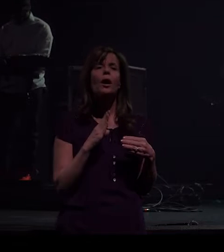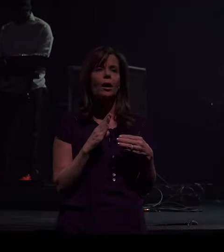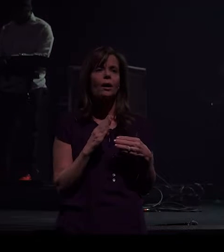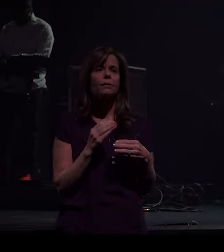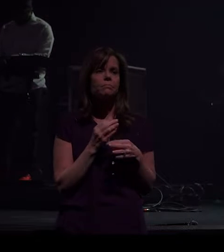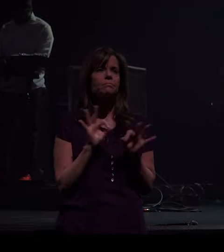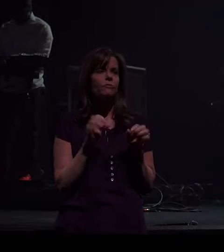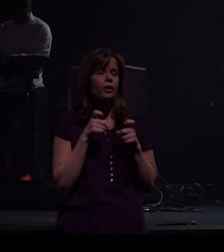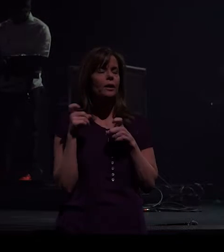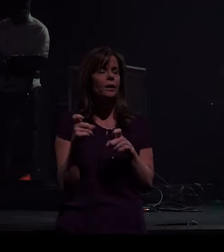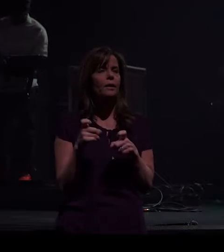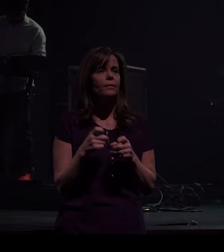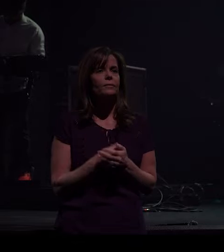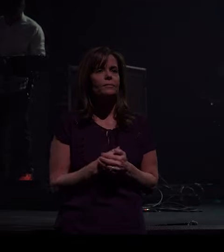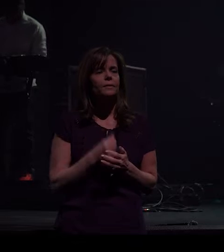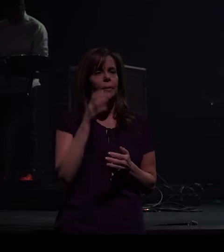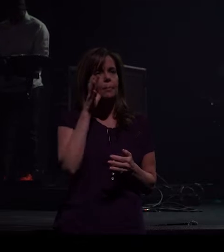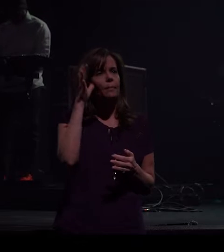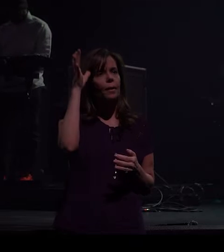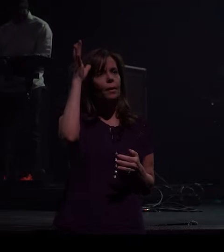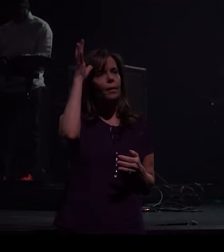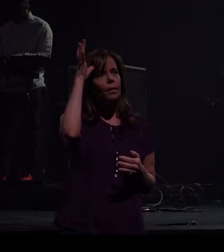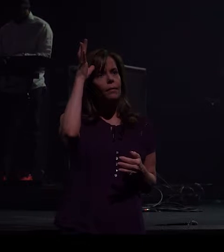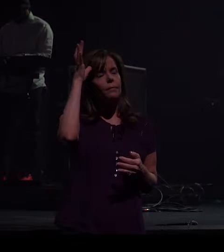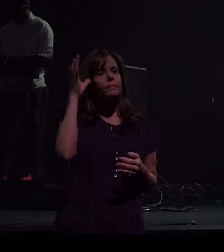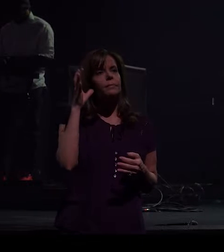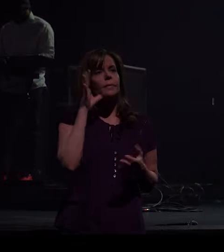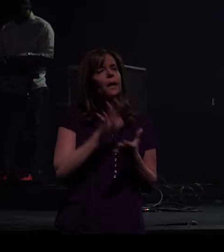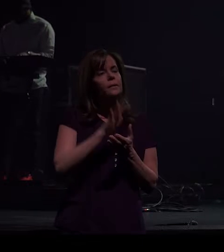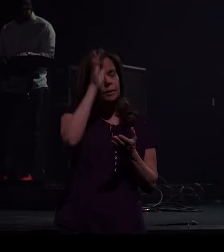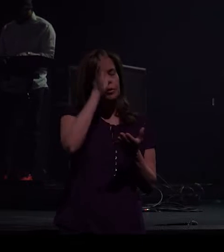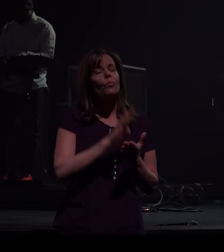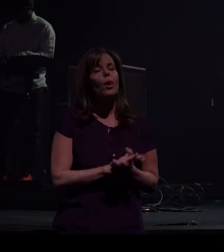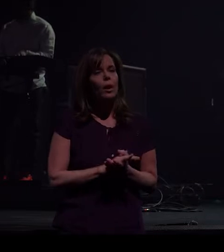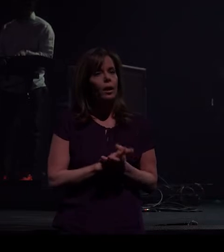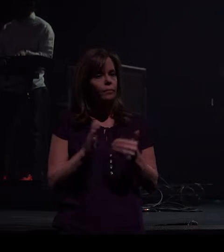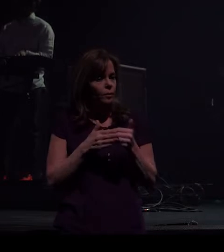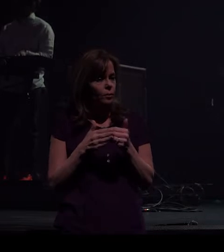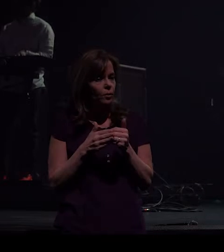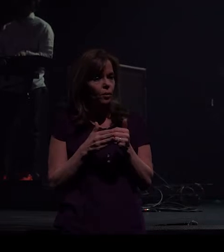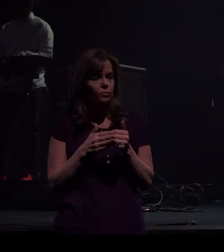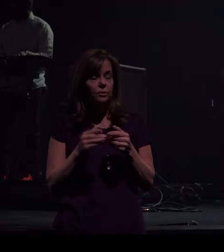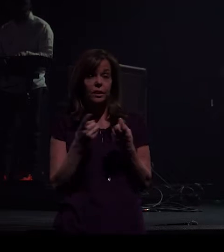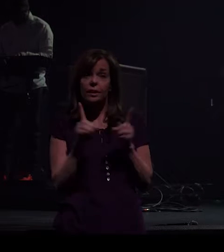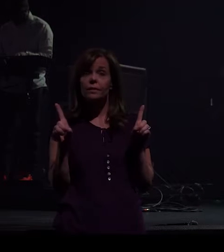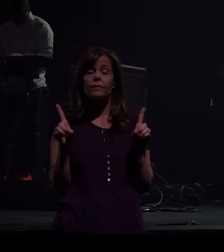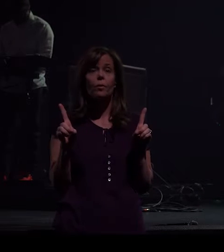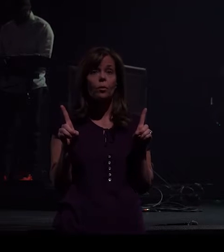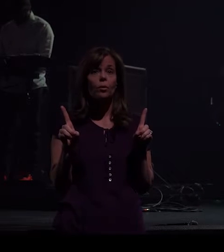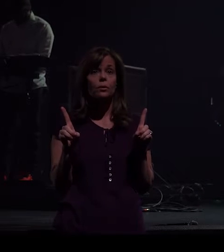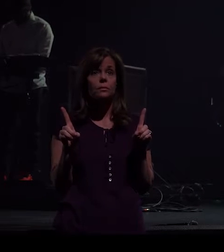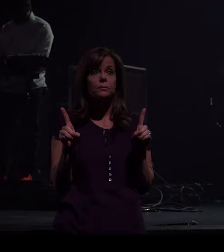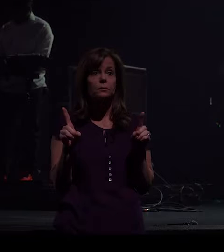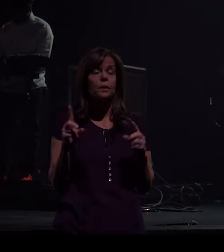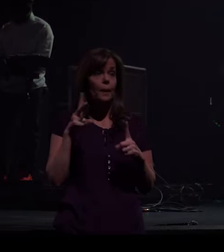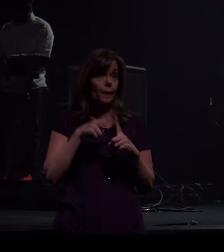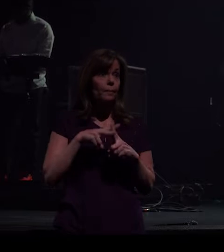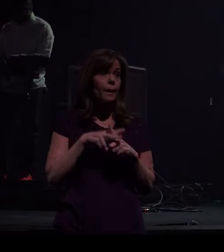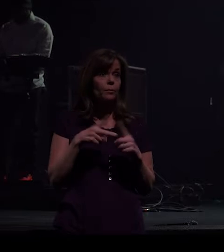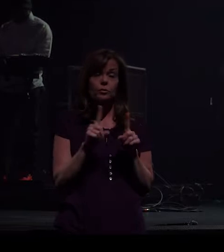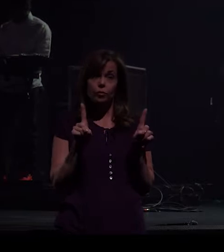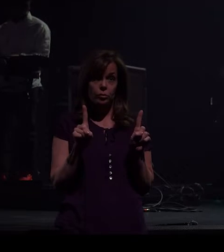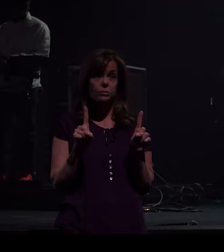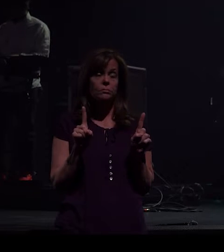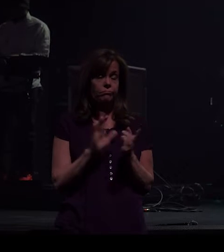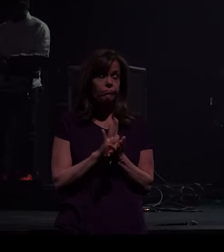wife who were on the brink of divorce. They actually had divorce papers drawn up, and that weekend they decided